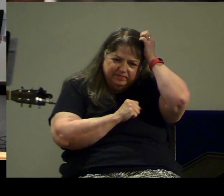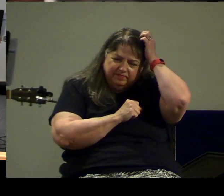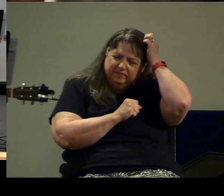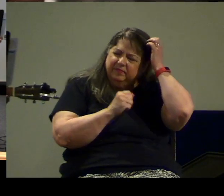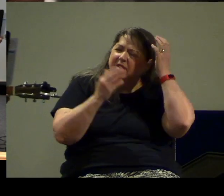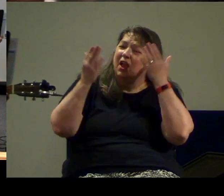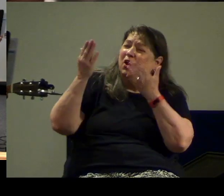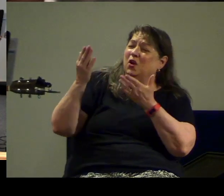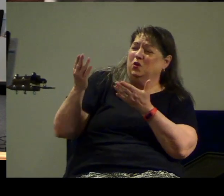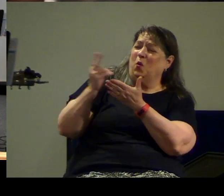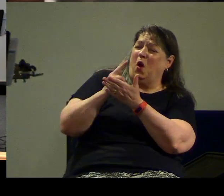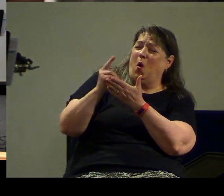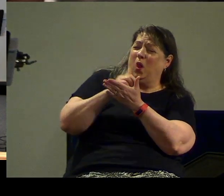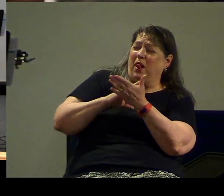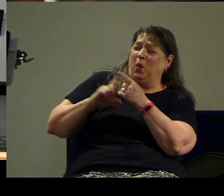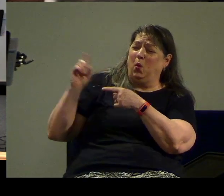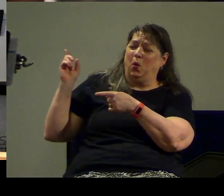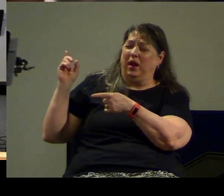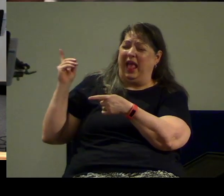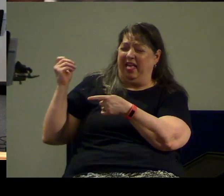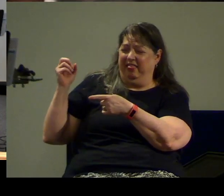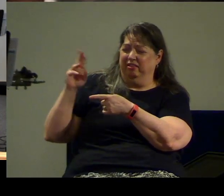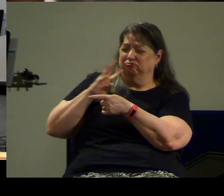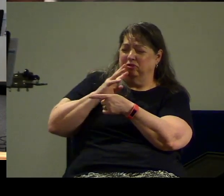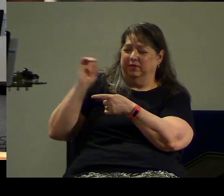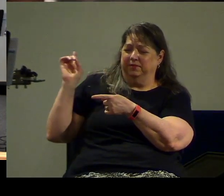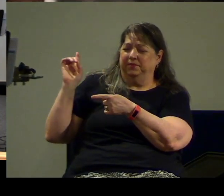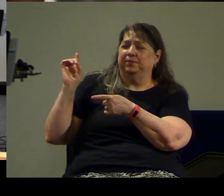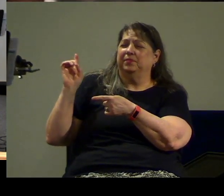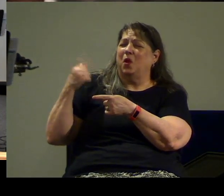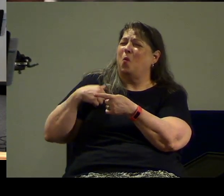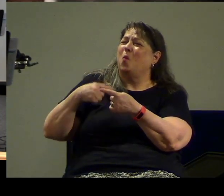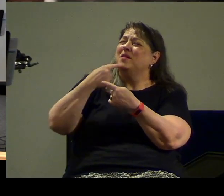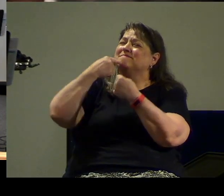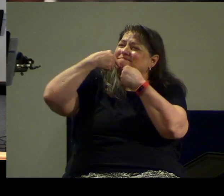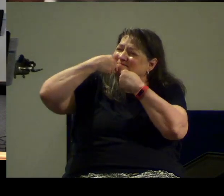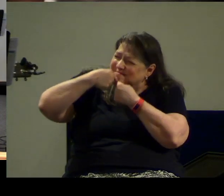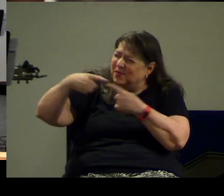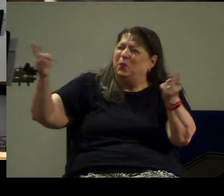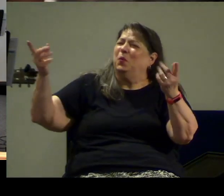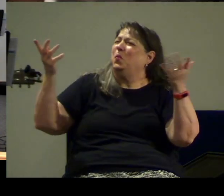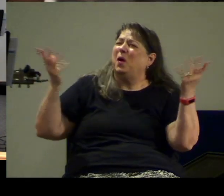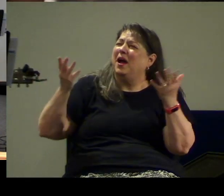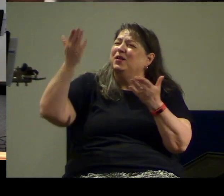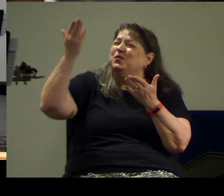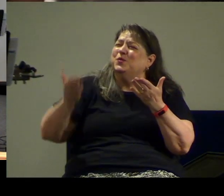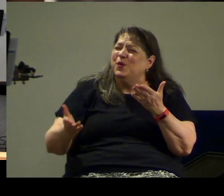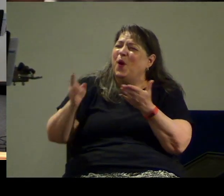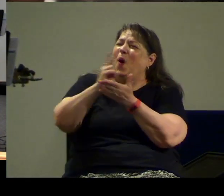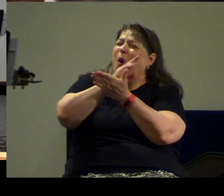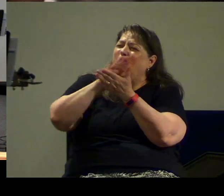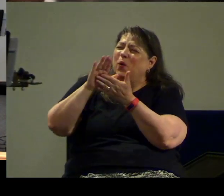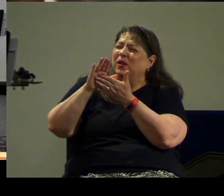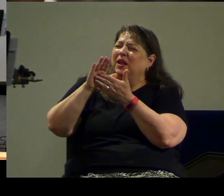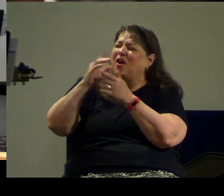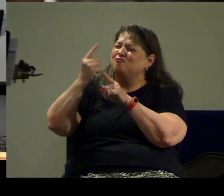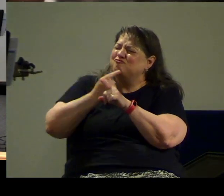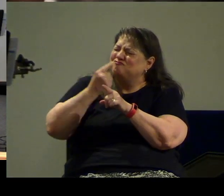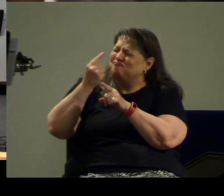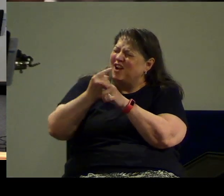holy, Lord, this morning. We confess that. We declare it to you this morning that you are holy. You are